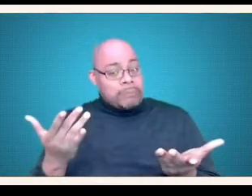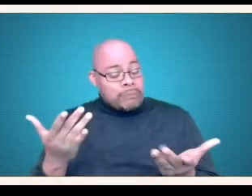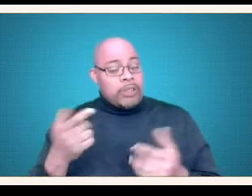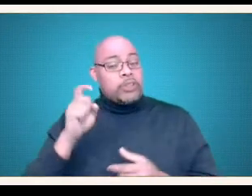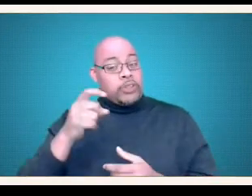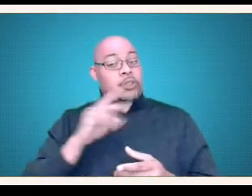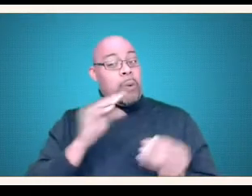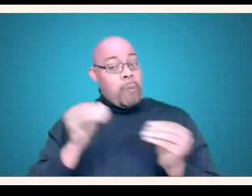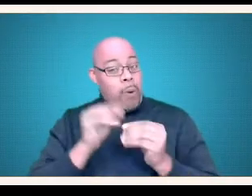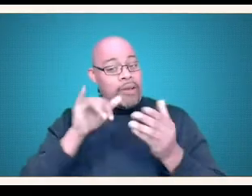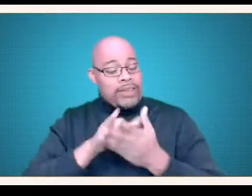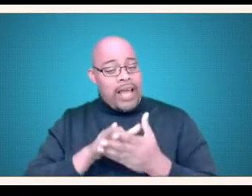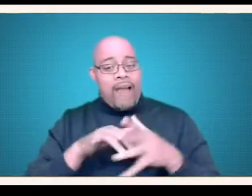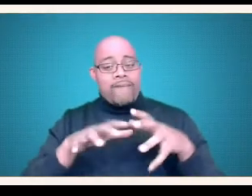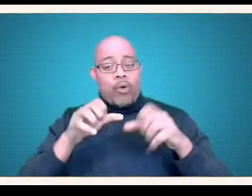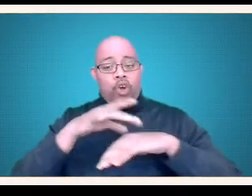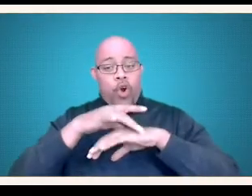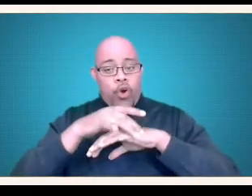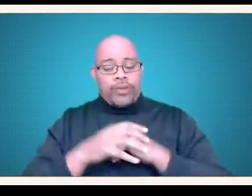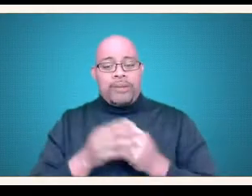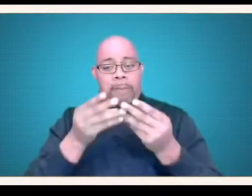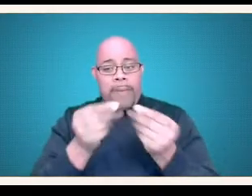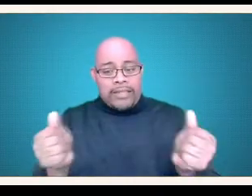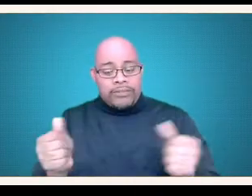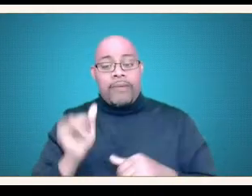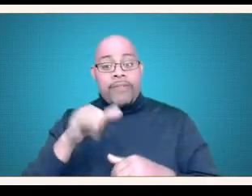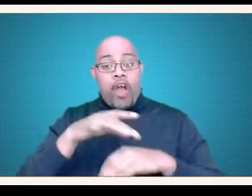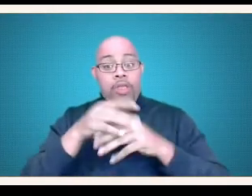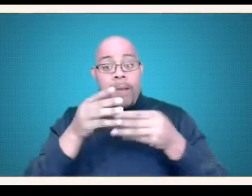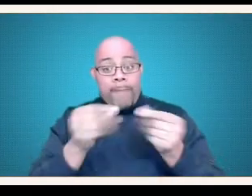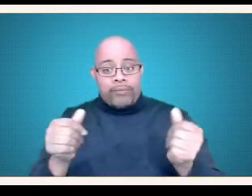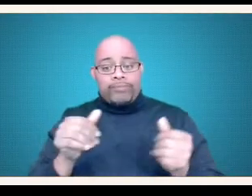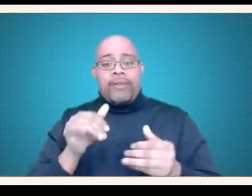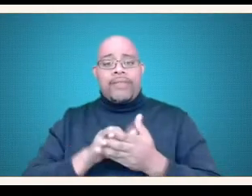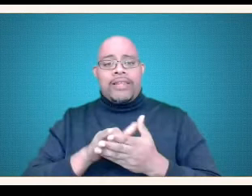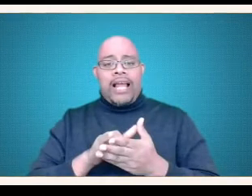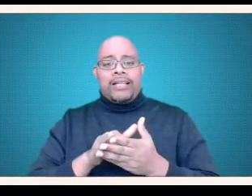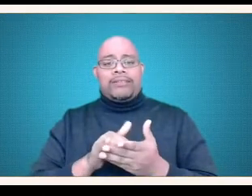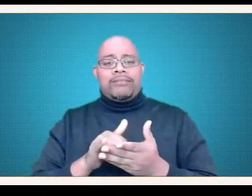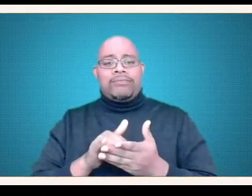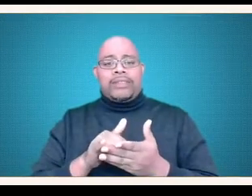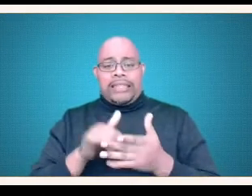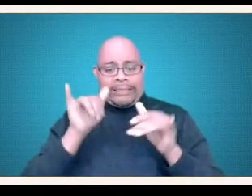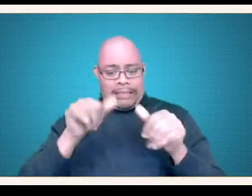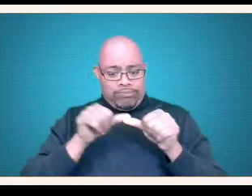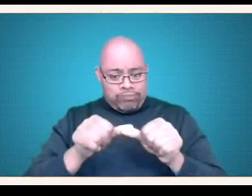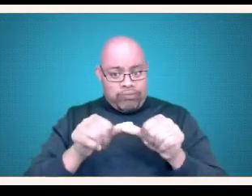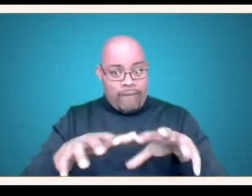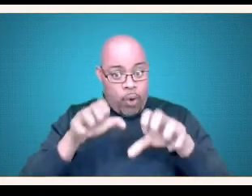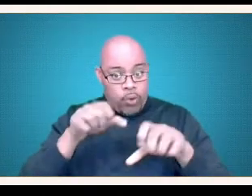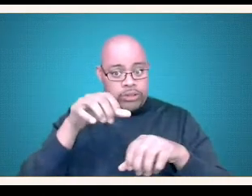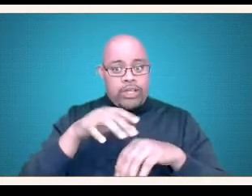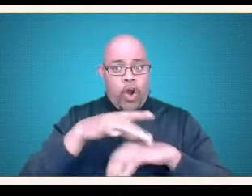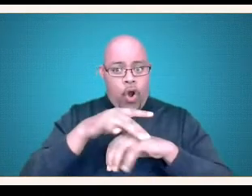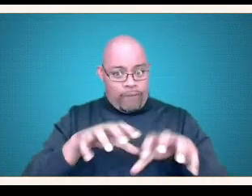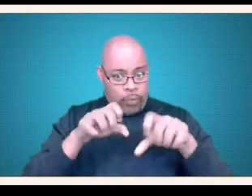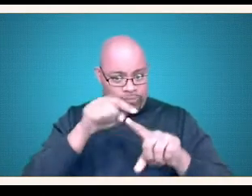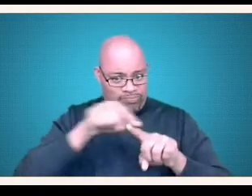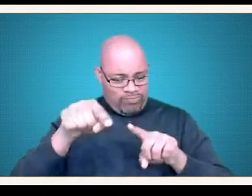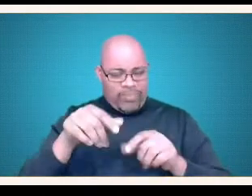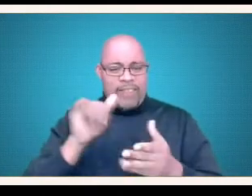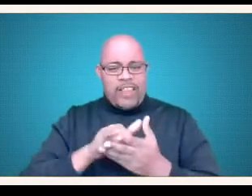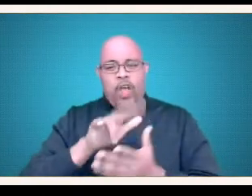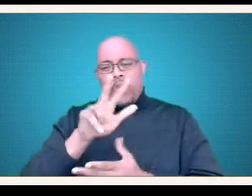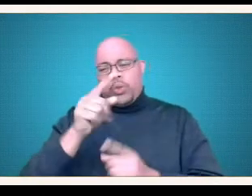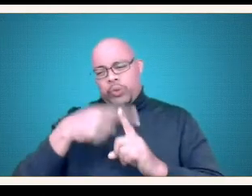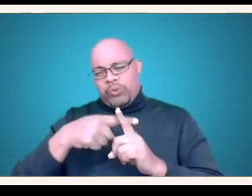too much, or not enough in my opinion, is permafrost melting. So permafrost is ground that continuously remains frozen at below 0 degrees